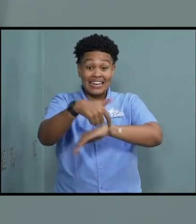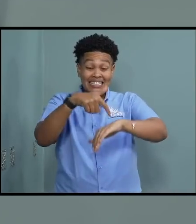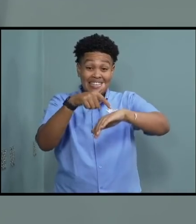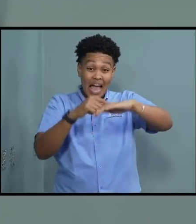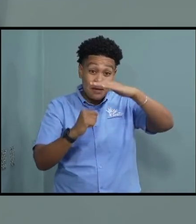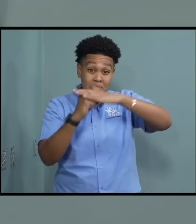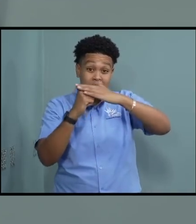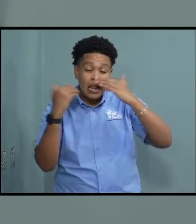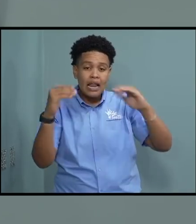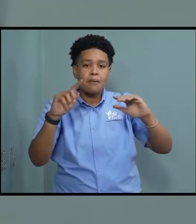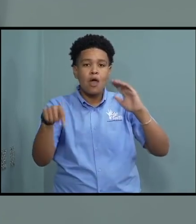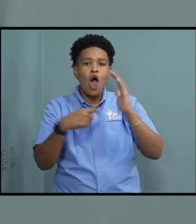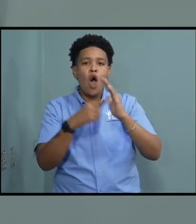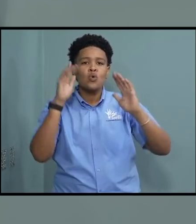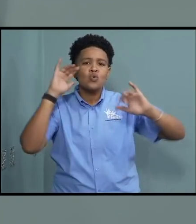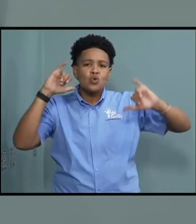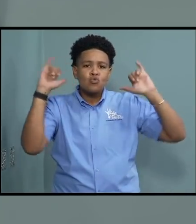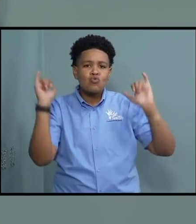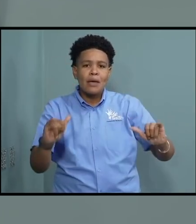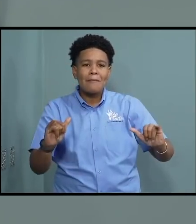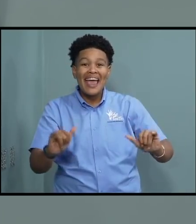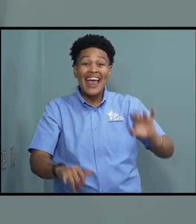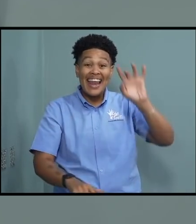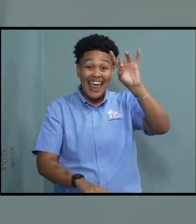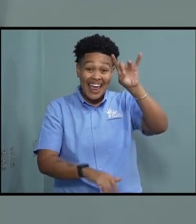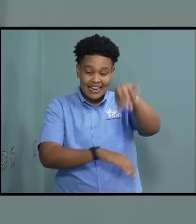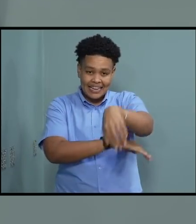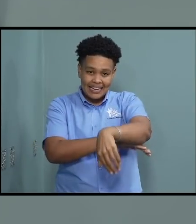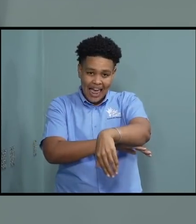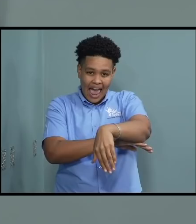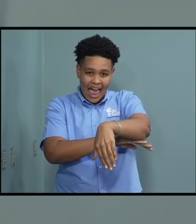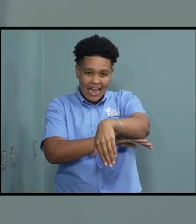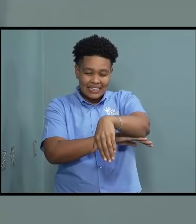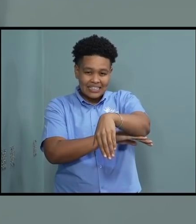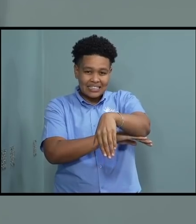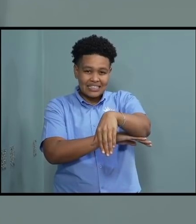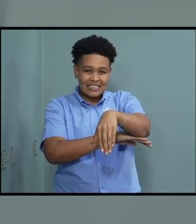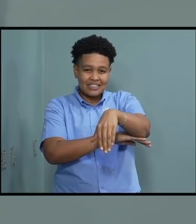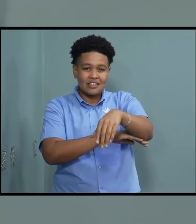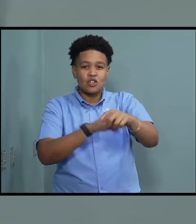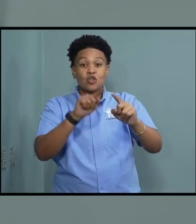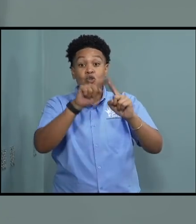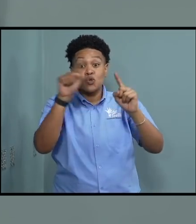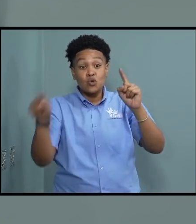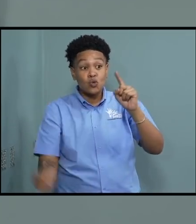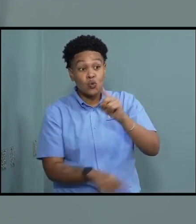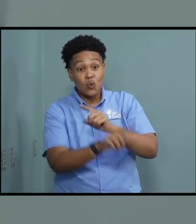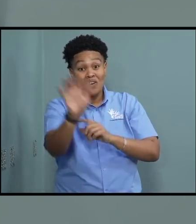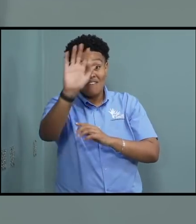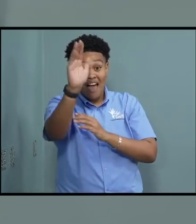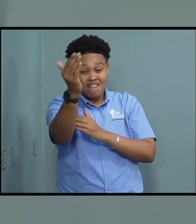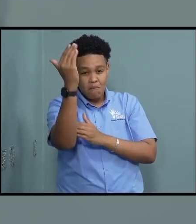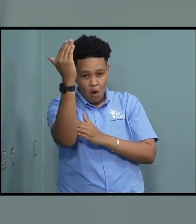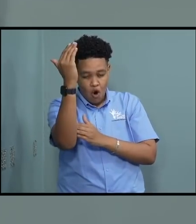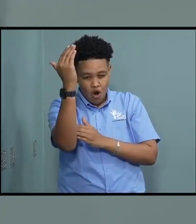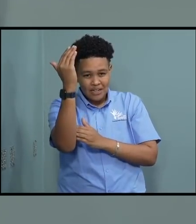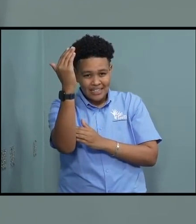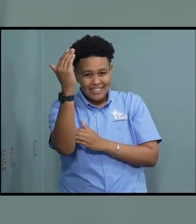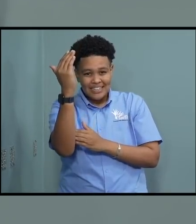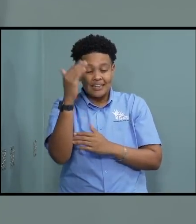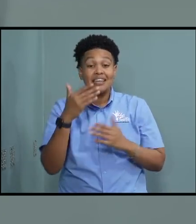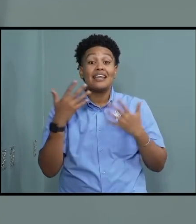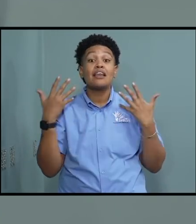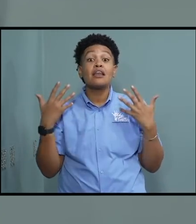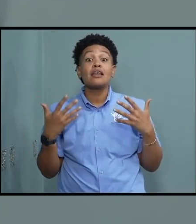hours will remain at 8 p.m. to 5 a.m. the following morning,